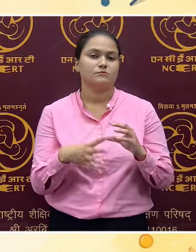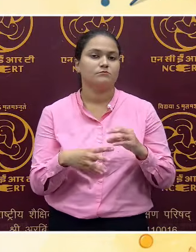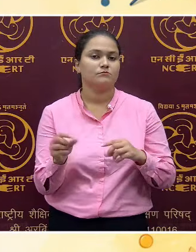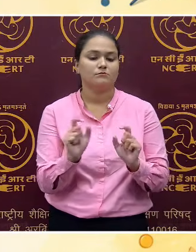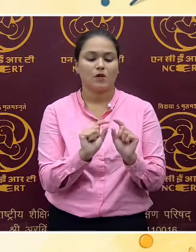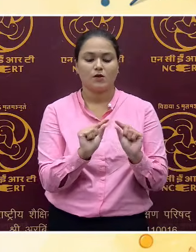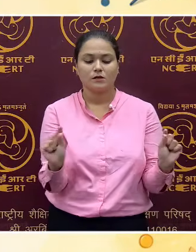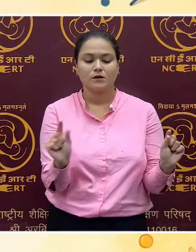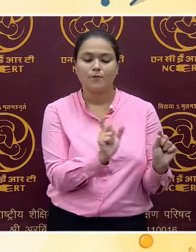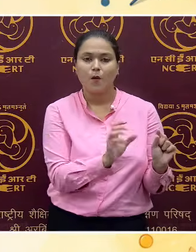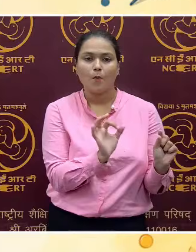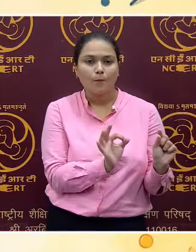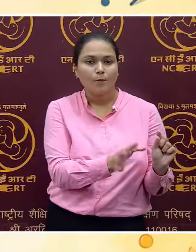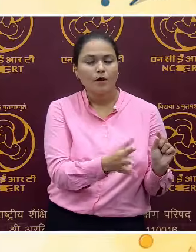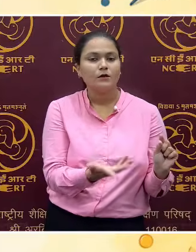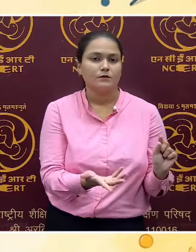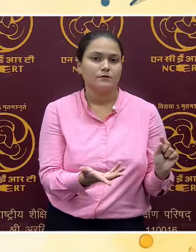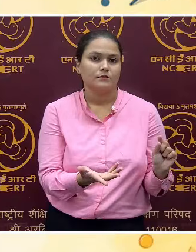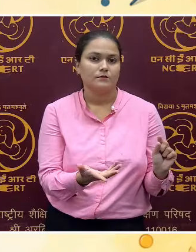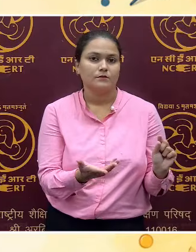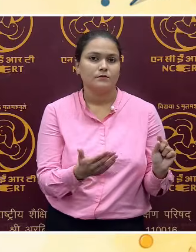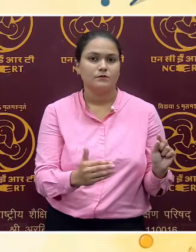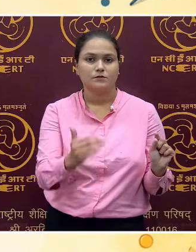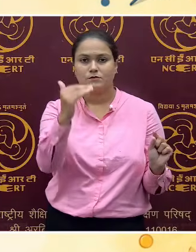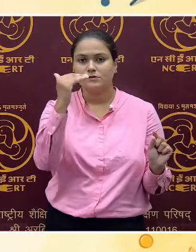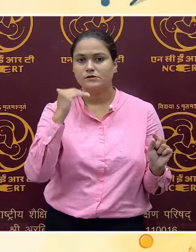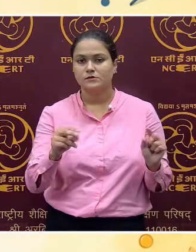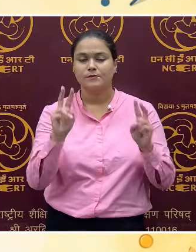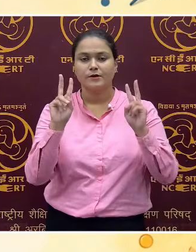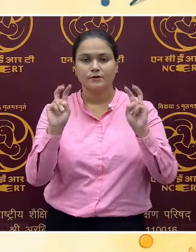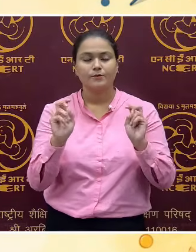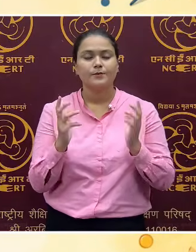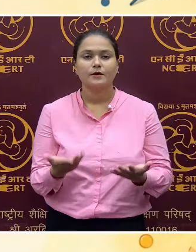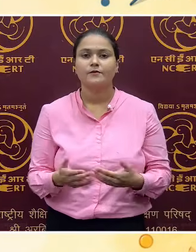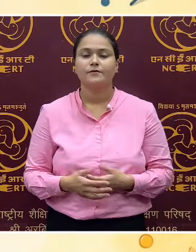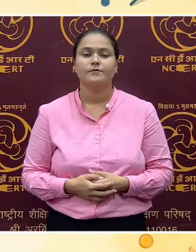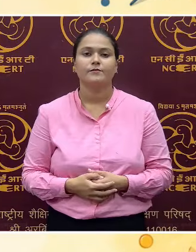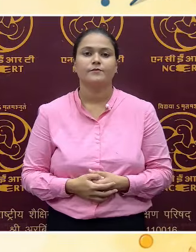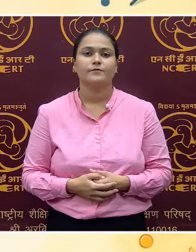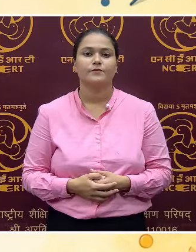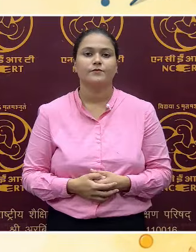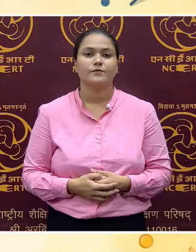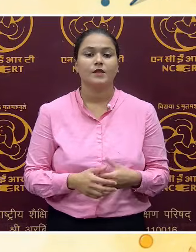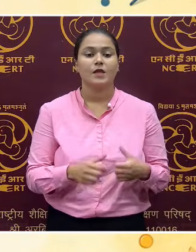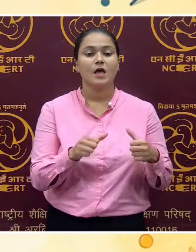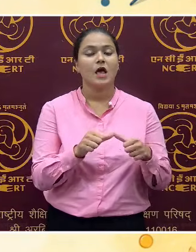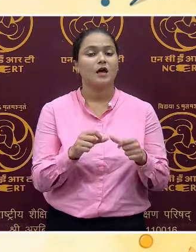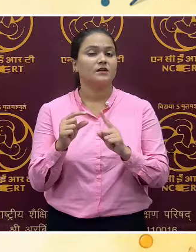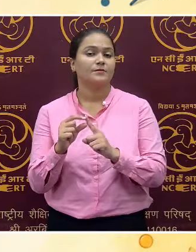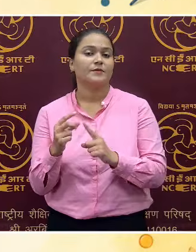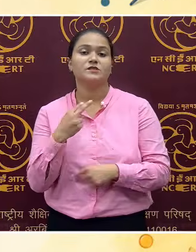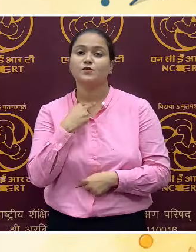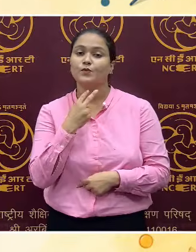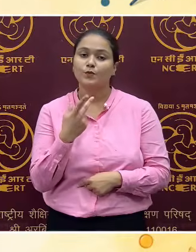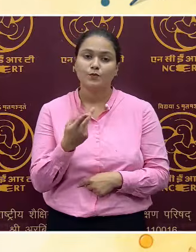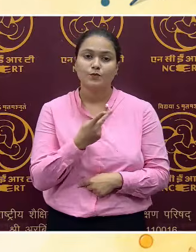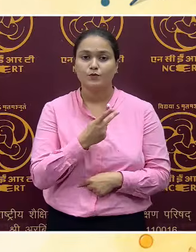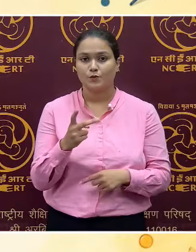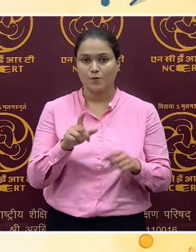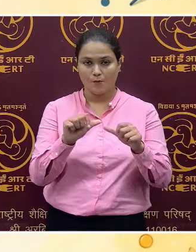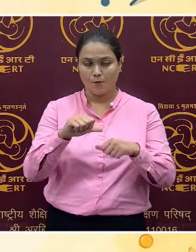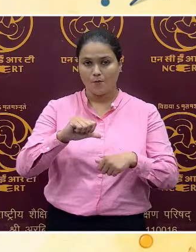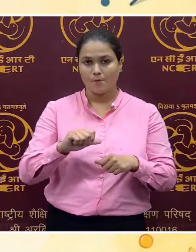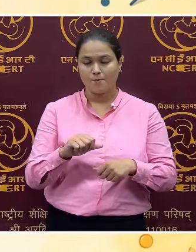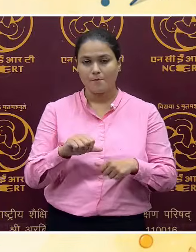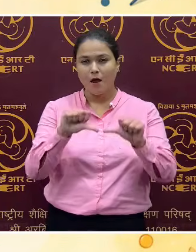Okay. Then there is a topic given over here, the active passive voice using modals. The modal verbs consist